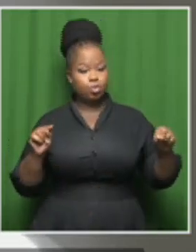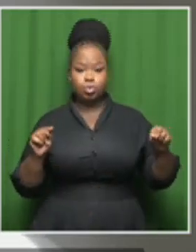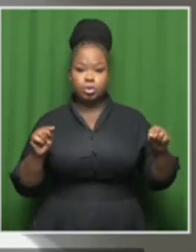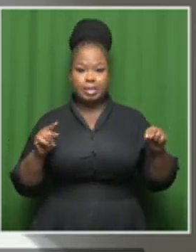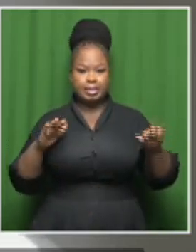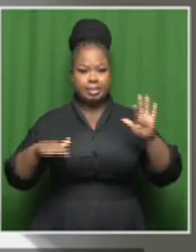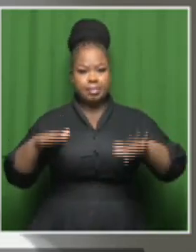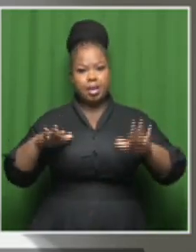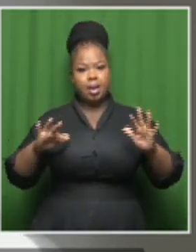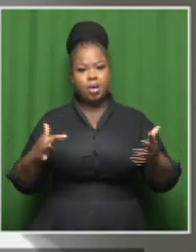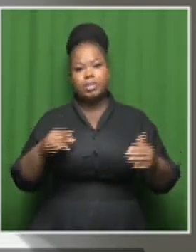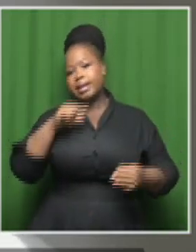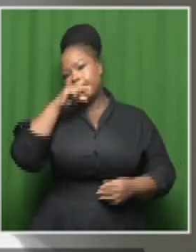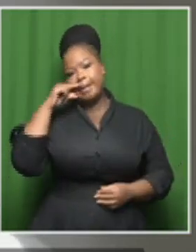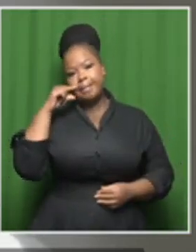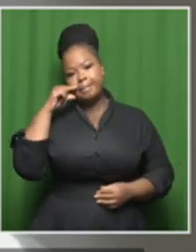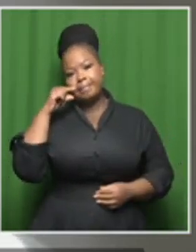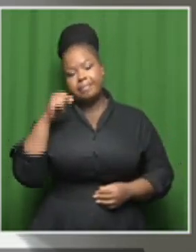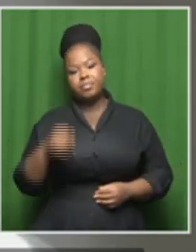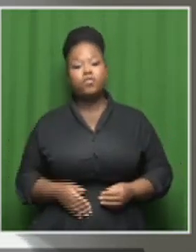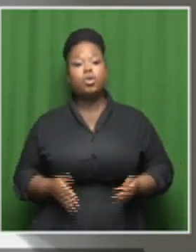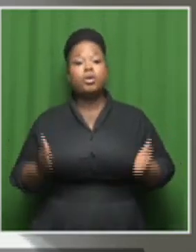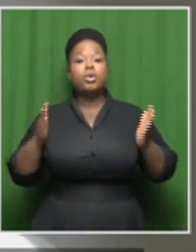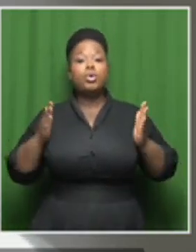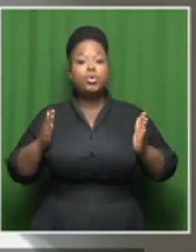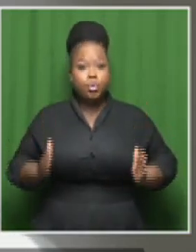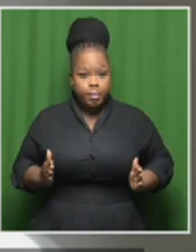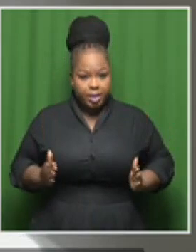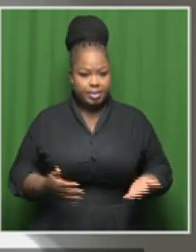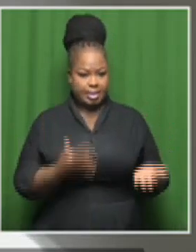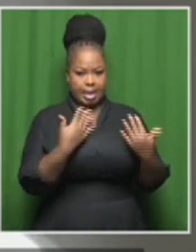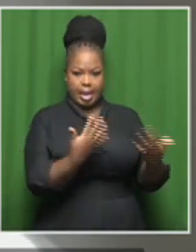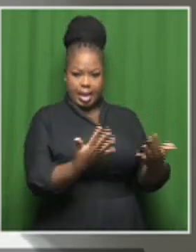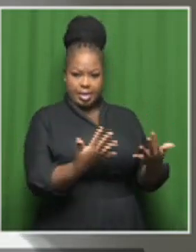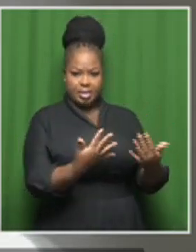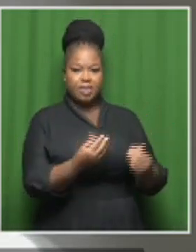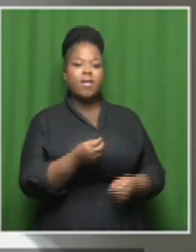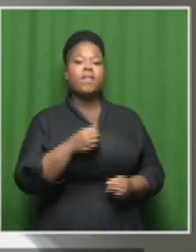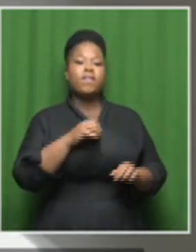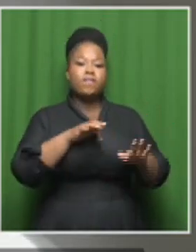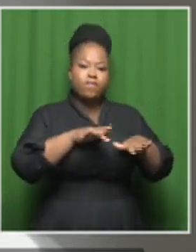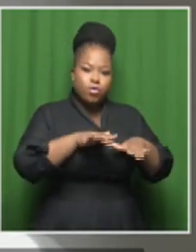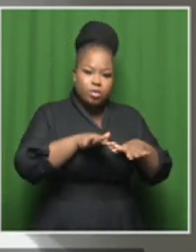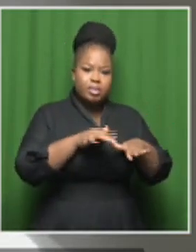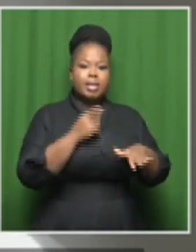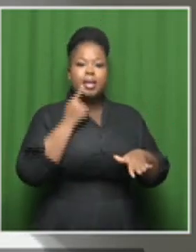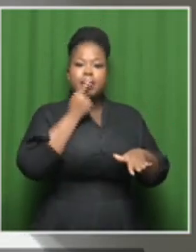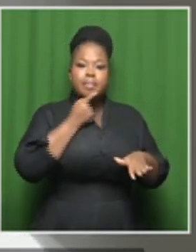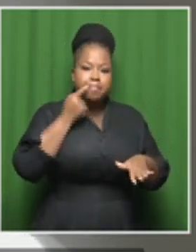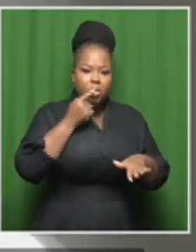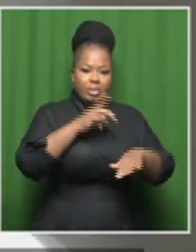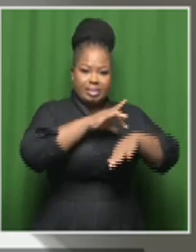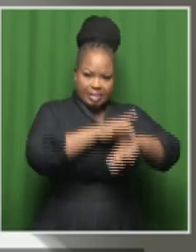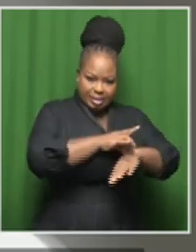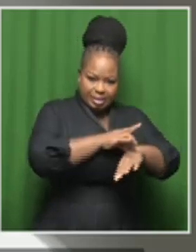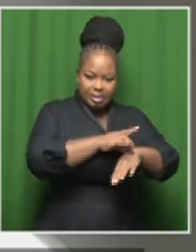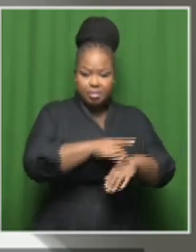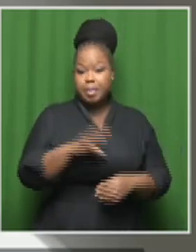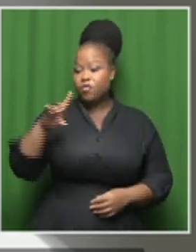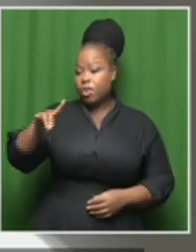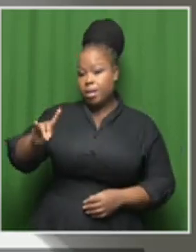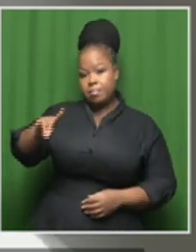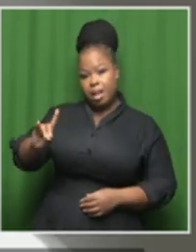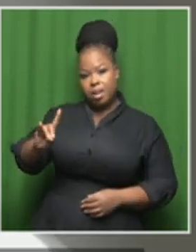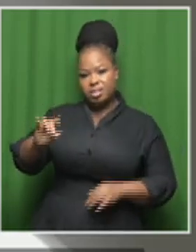be in the naming. So in humans, we get hand, foot, and mouth disease. In animals, mainly